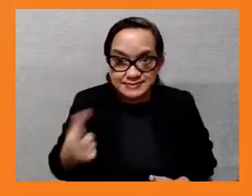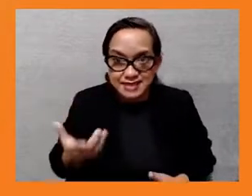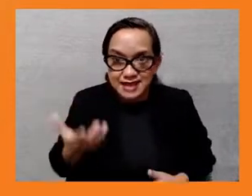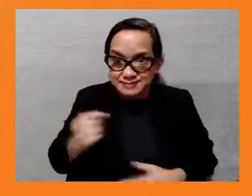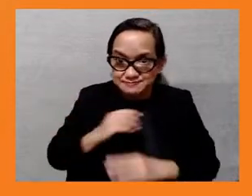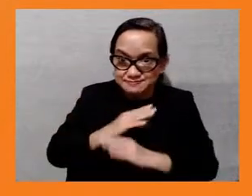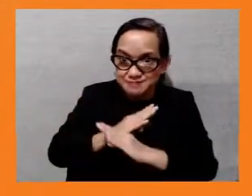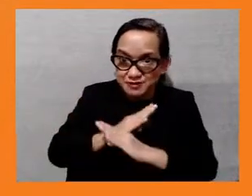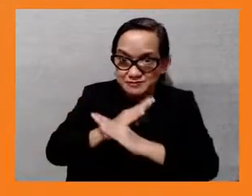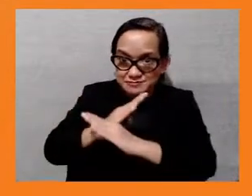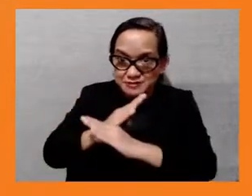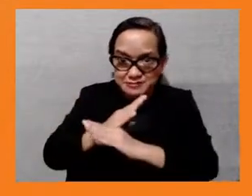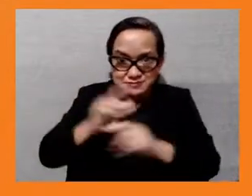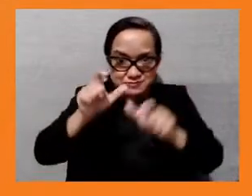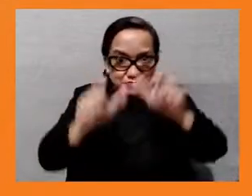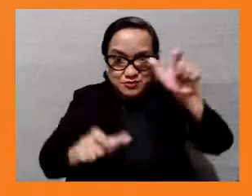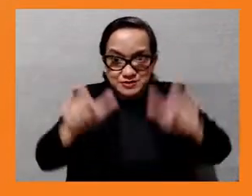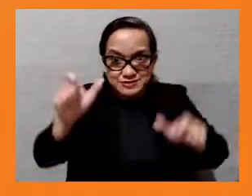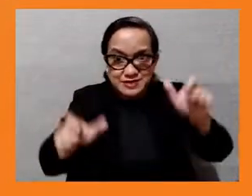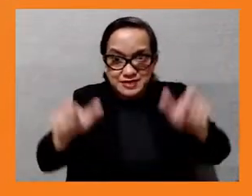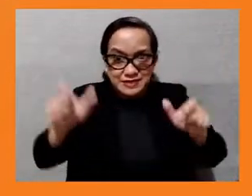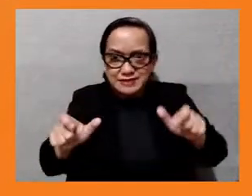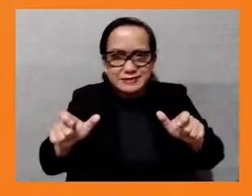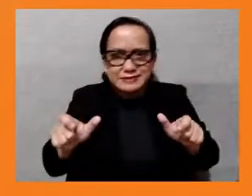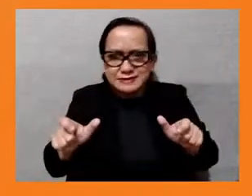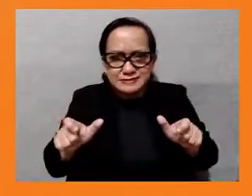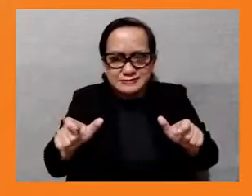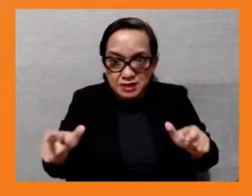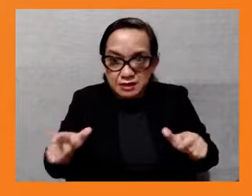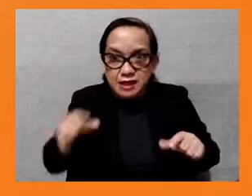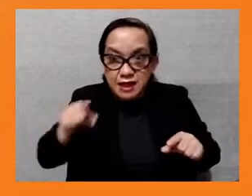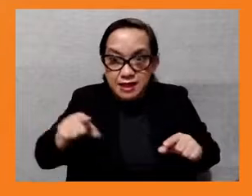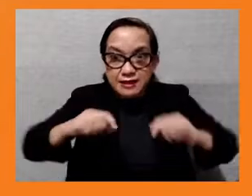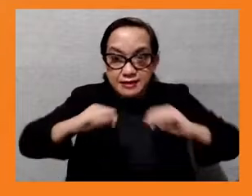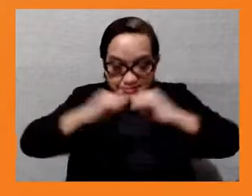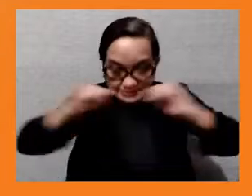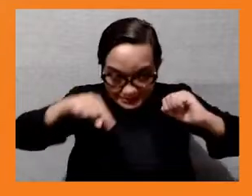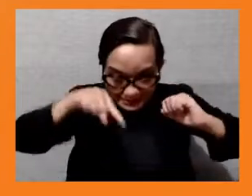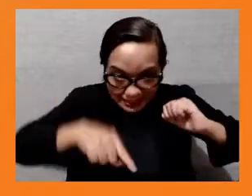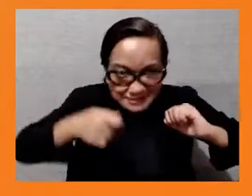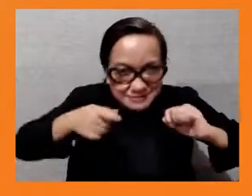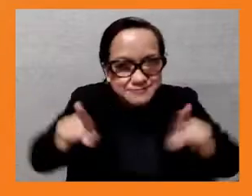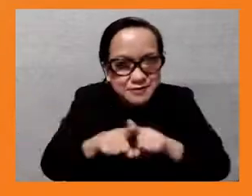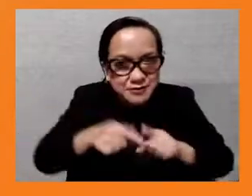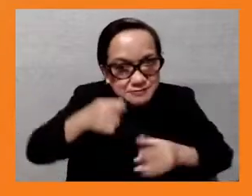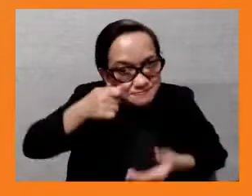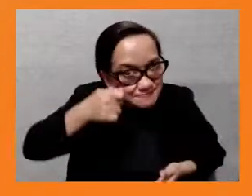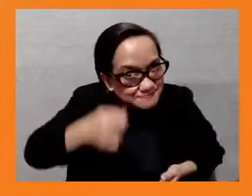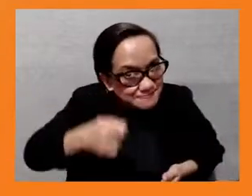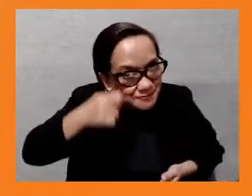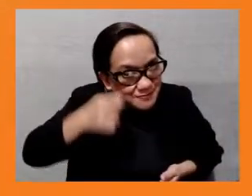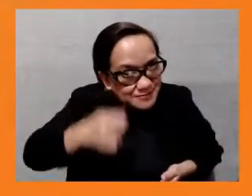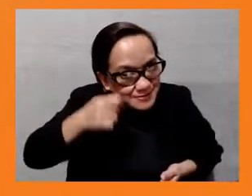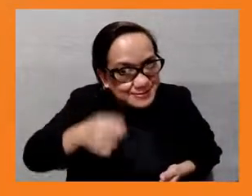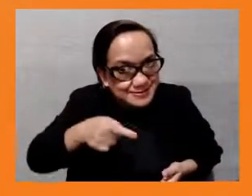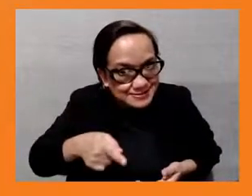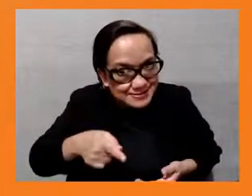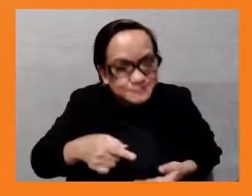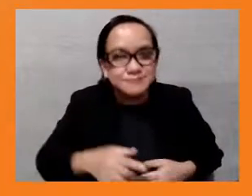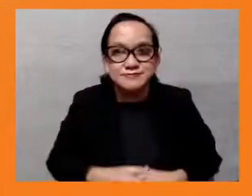and livelihoods from any harm caused by these so-called development projects financed by the bank.